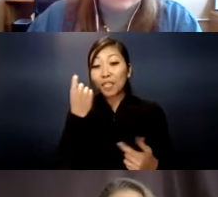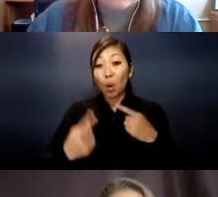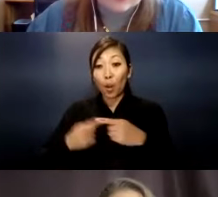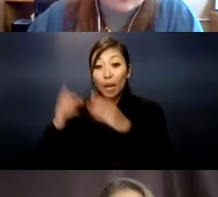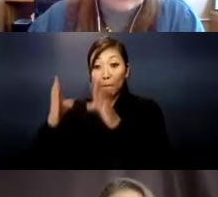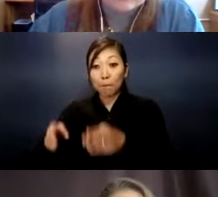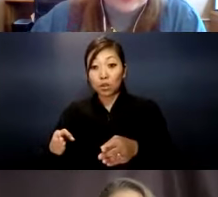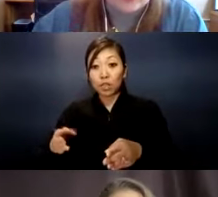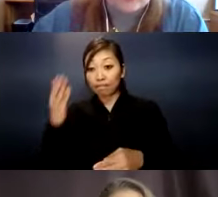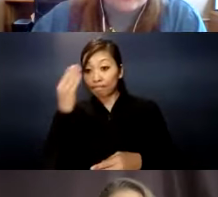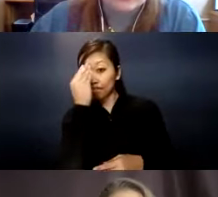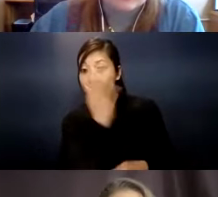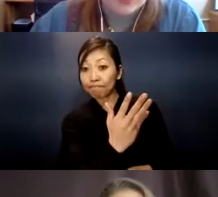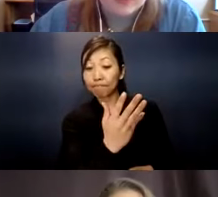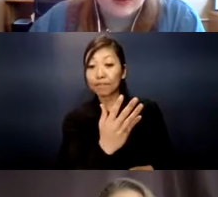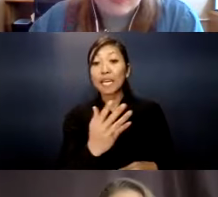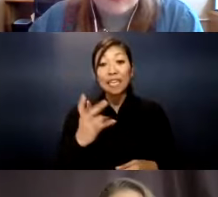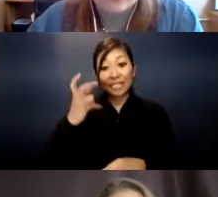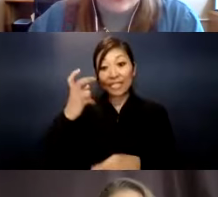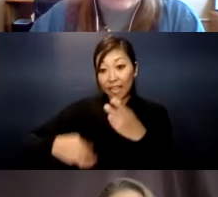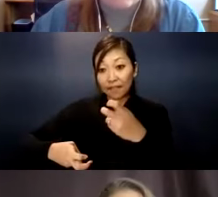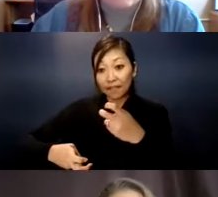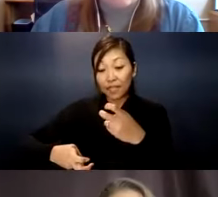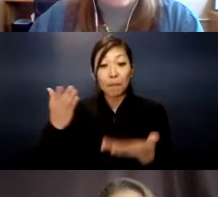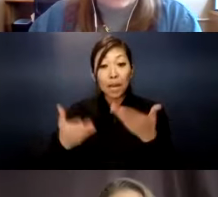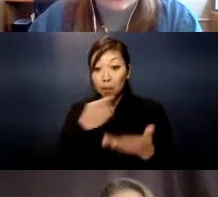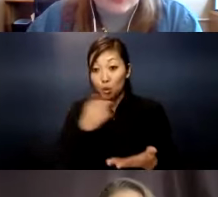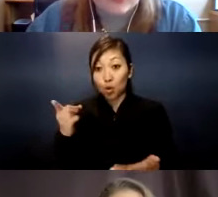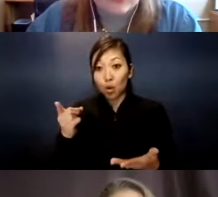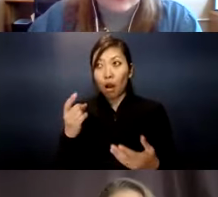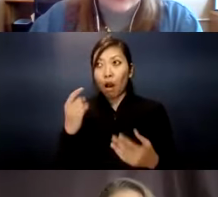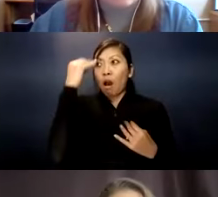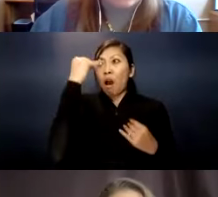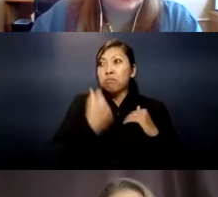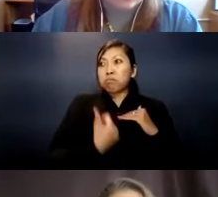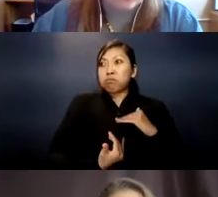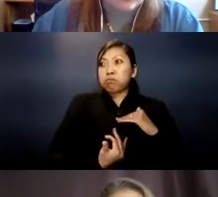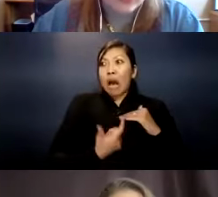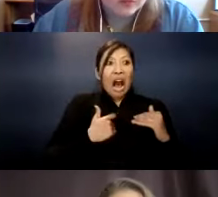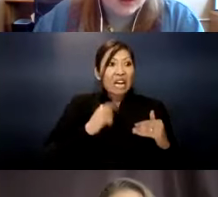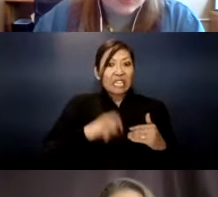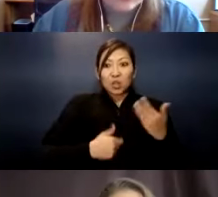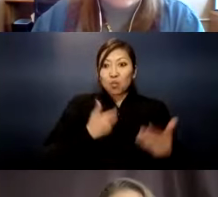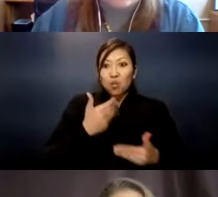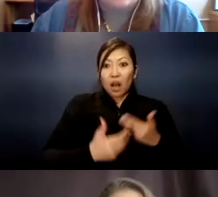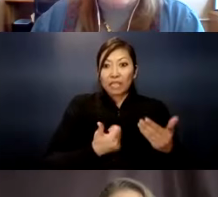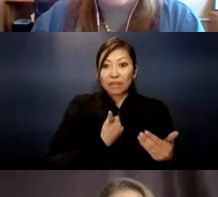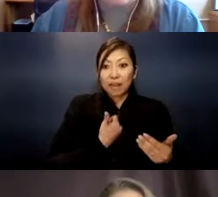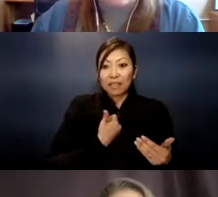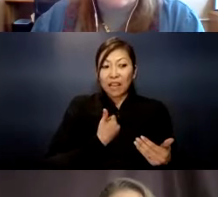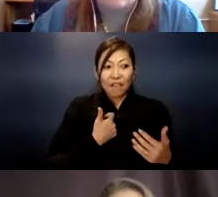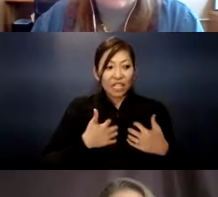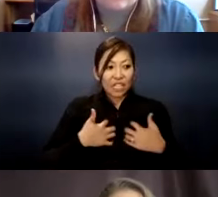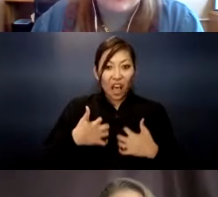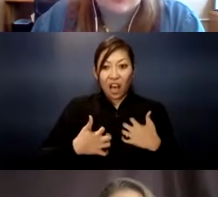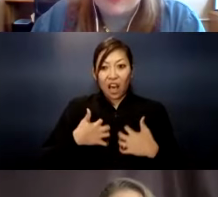is support available for adults who need to process a young person having disclosed to them. You